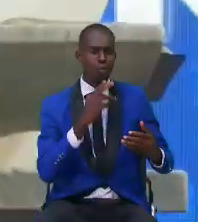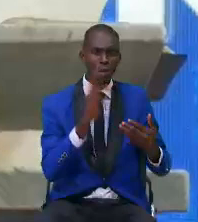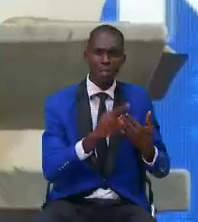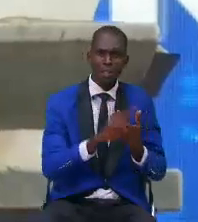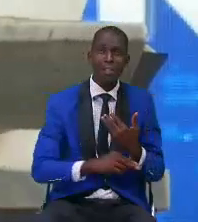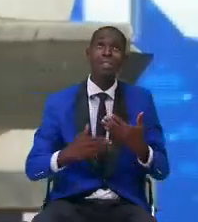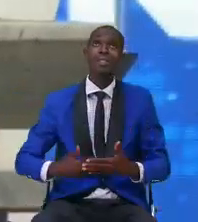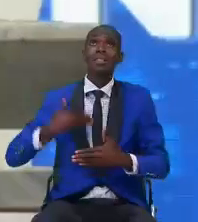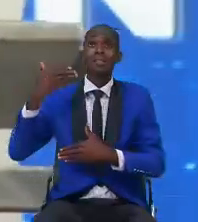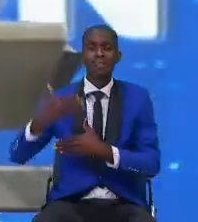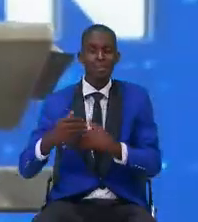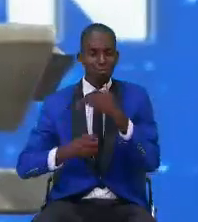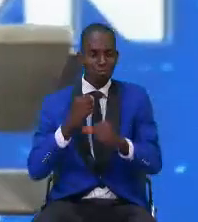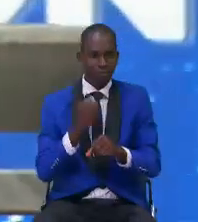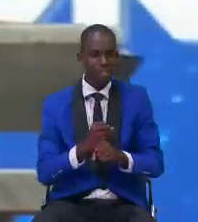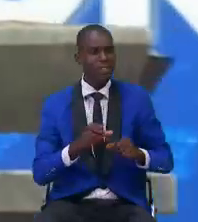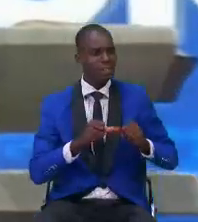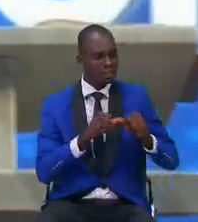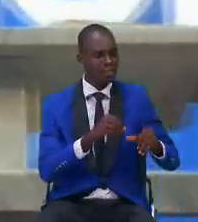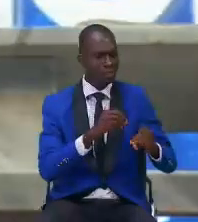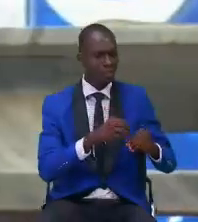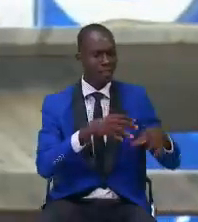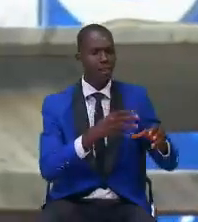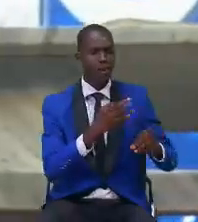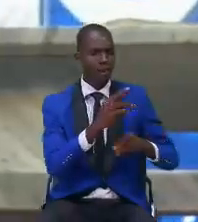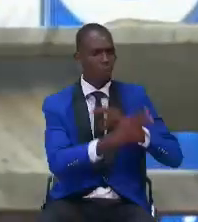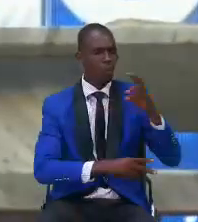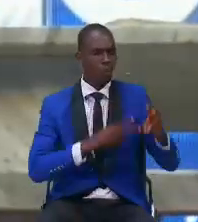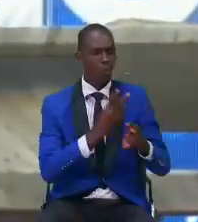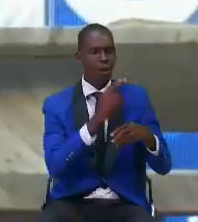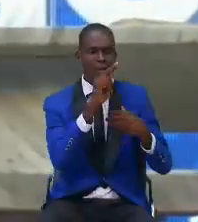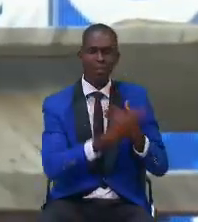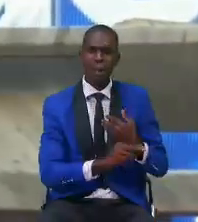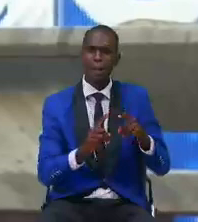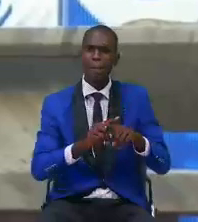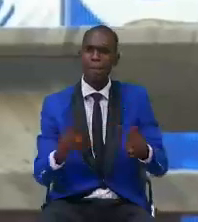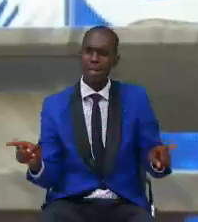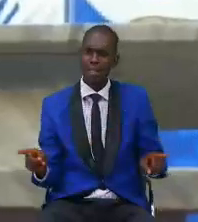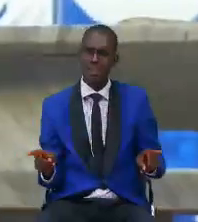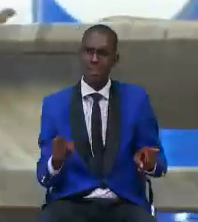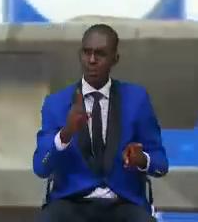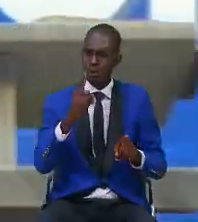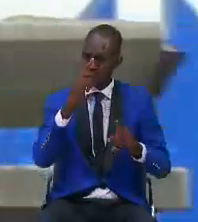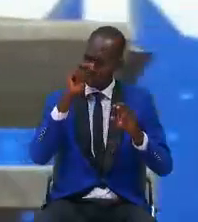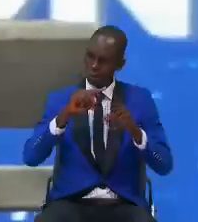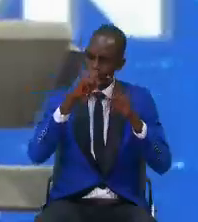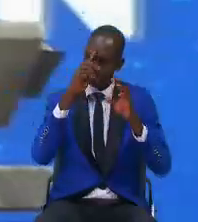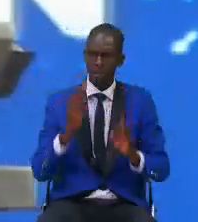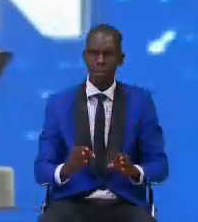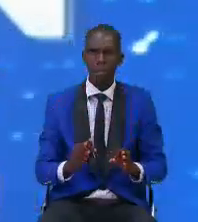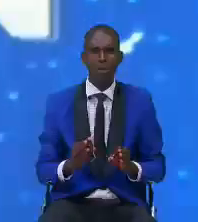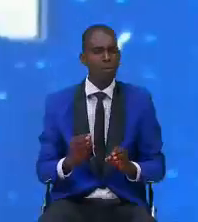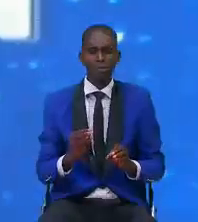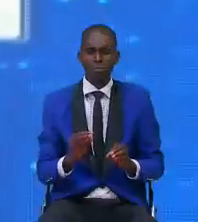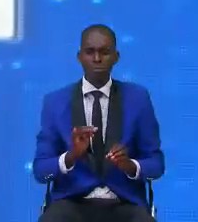the class of waywardness. The following year, they're still in the class of worldliness and worthlessness.